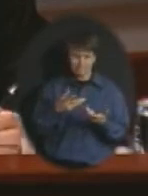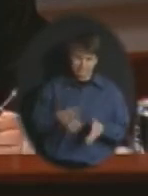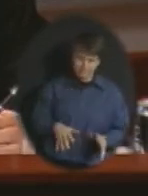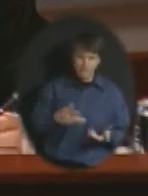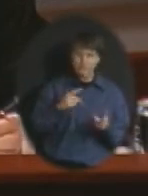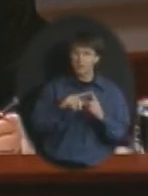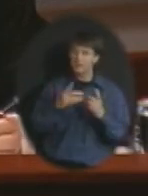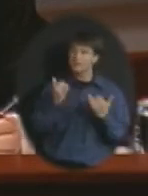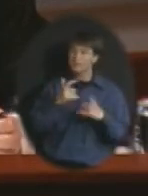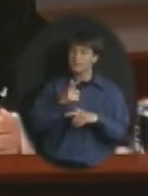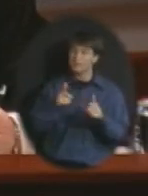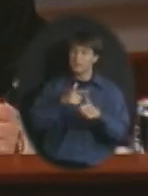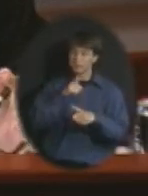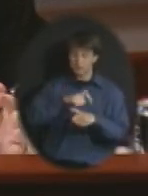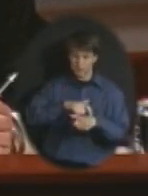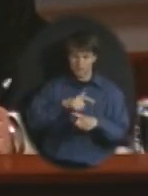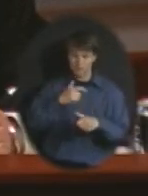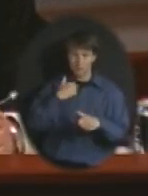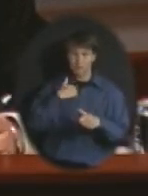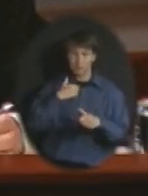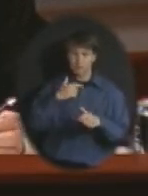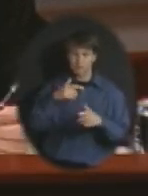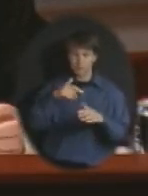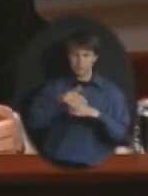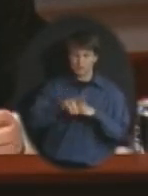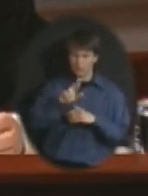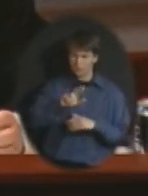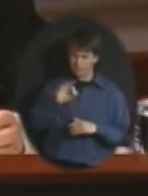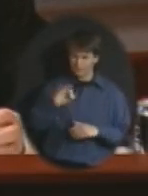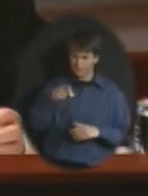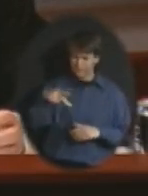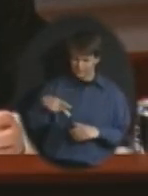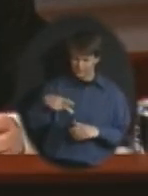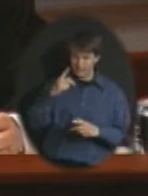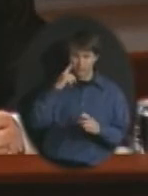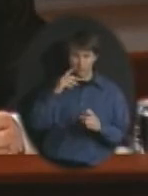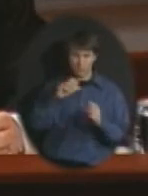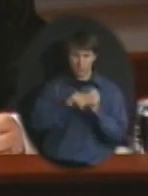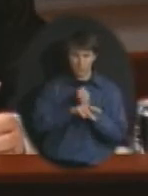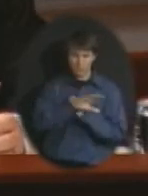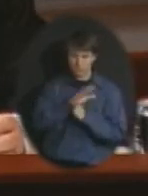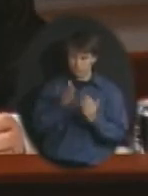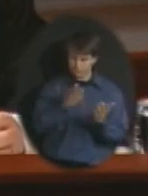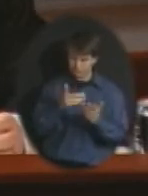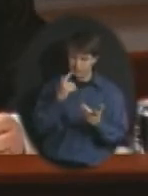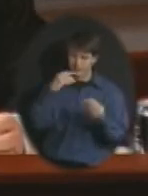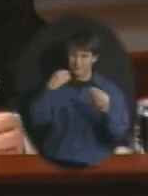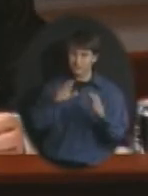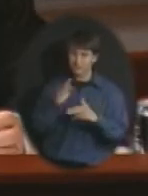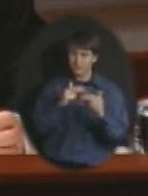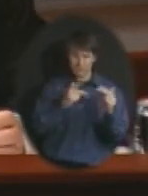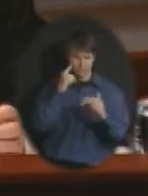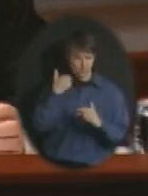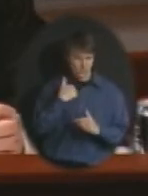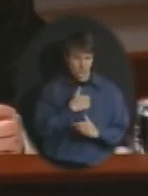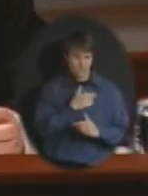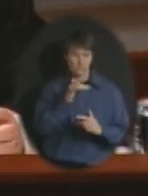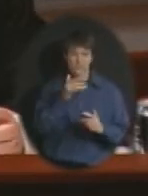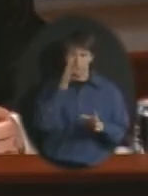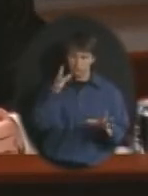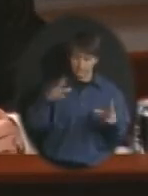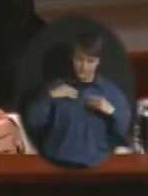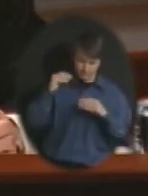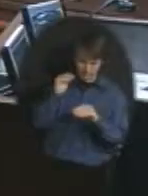first time we would be, we sent out an RFP for commercial services to sell this building for us, and so that's what you'd be accepting tonight.